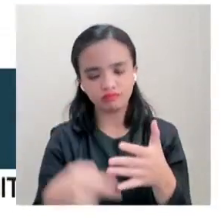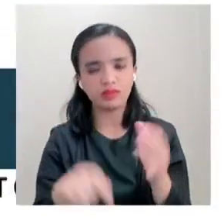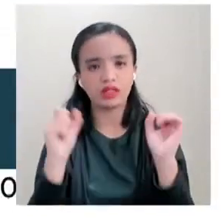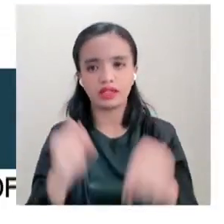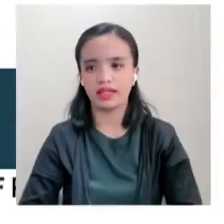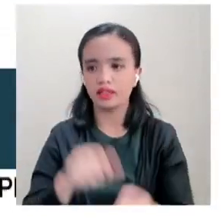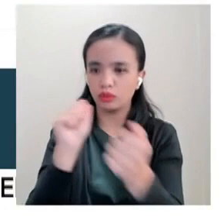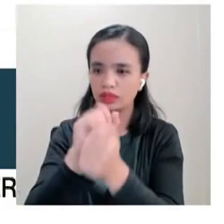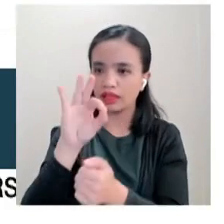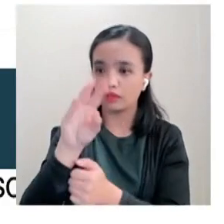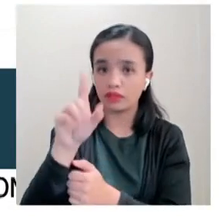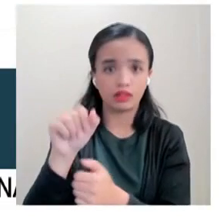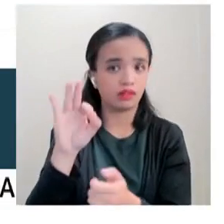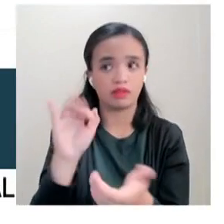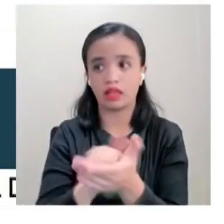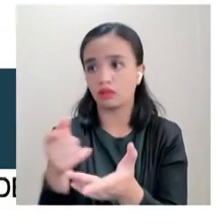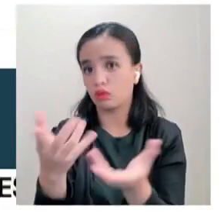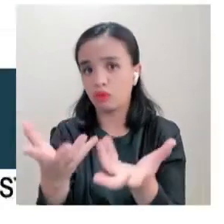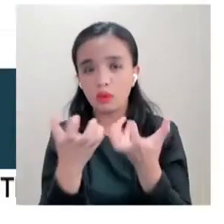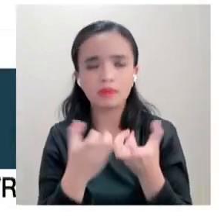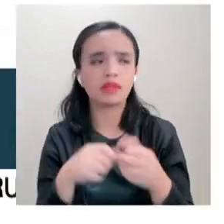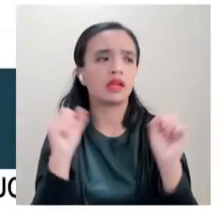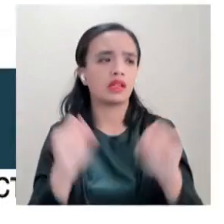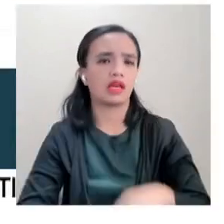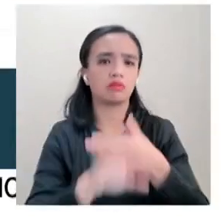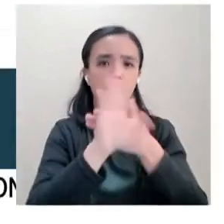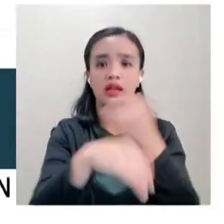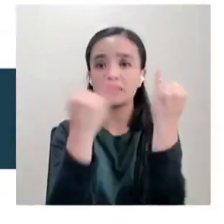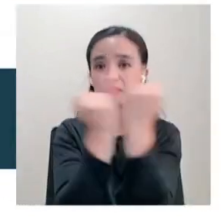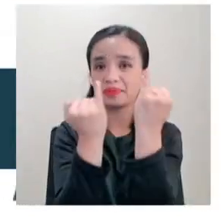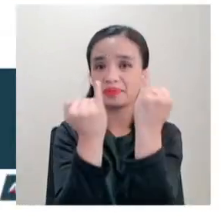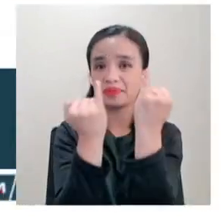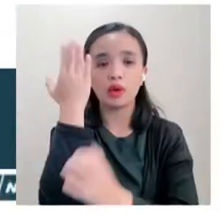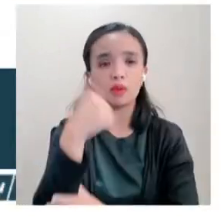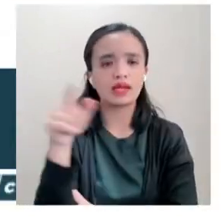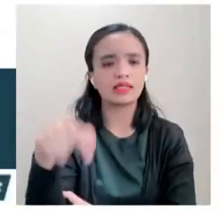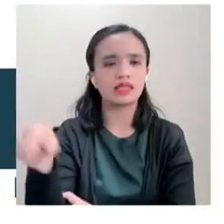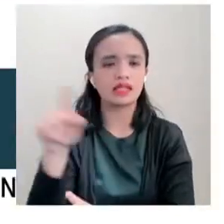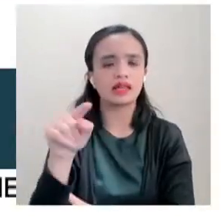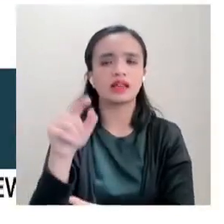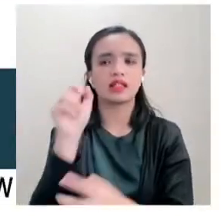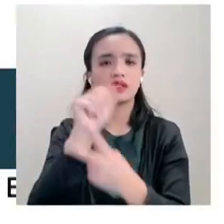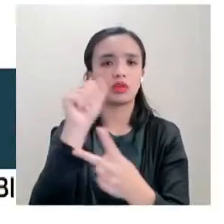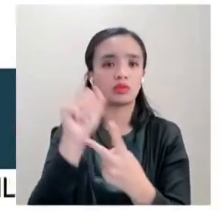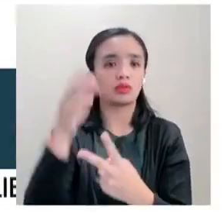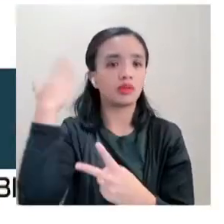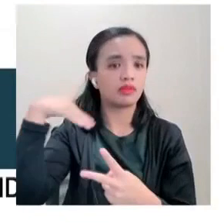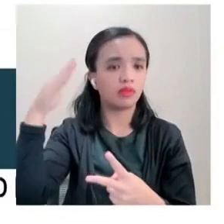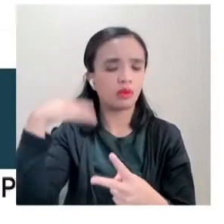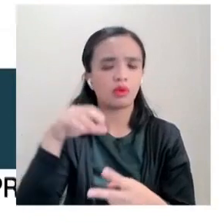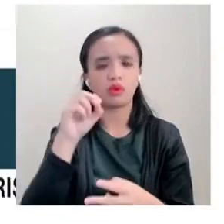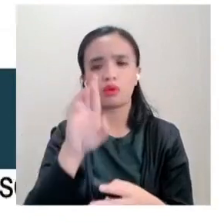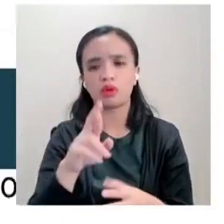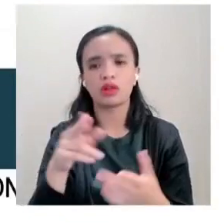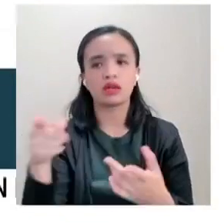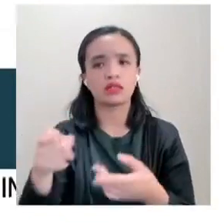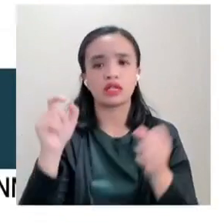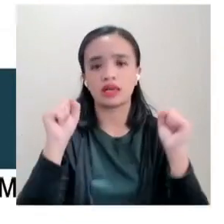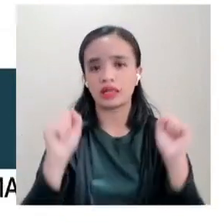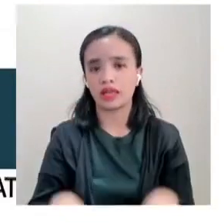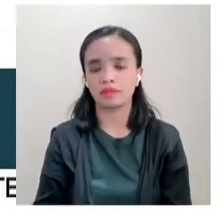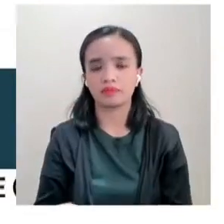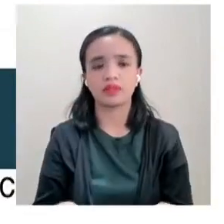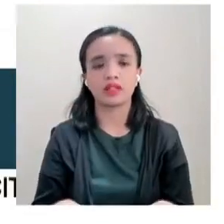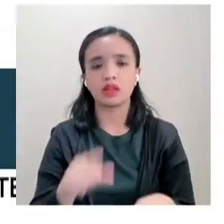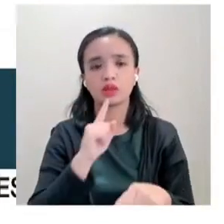FDA if he likes. He can be back to PhilHealth because we appointed him there before. Or he can be really